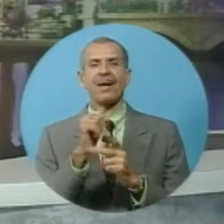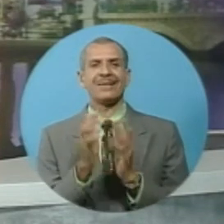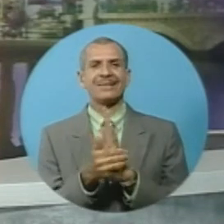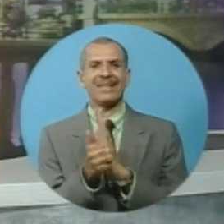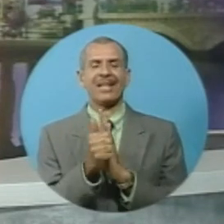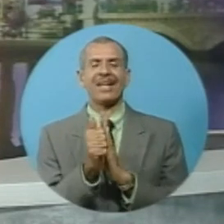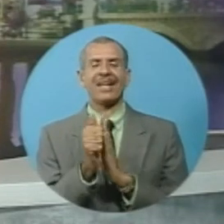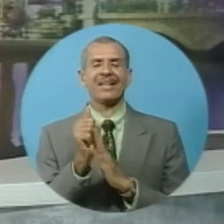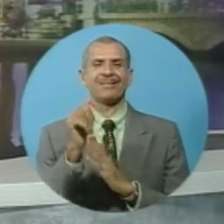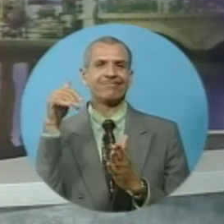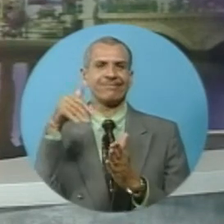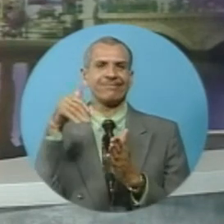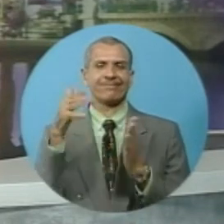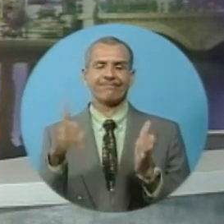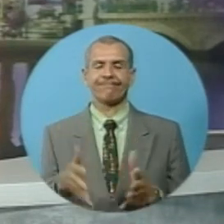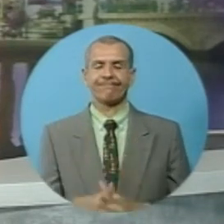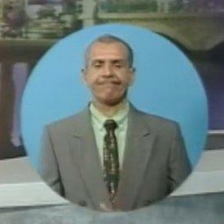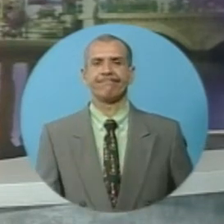skilled.